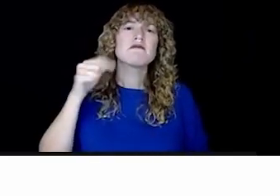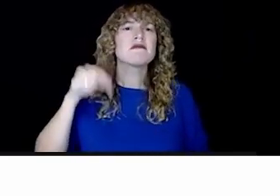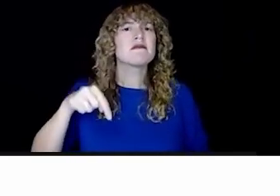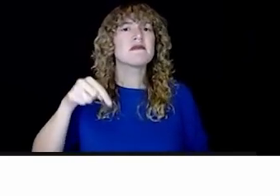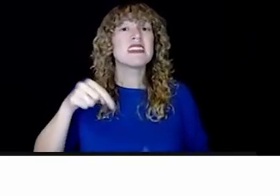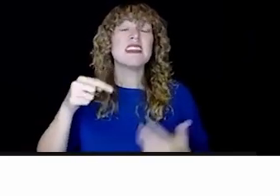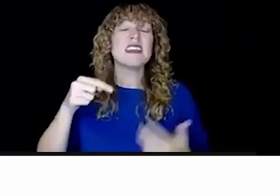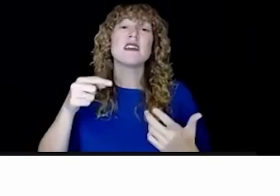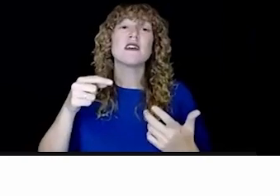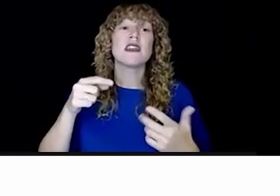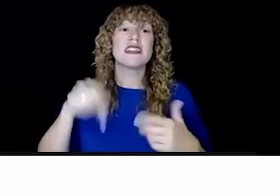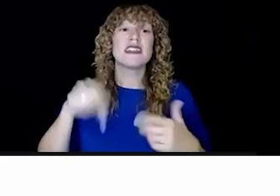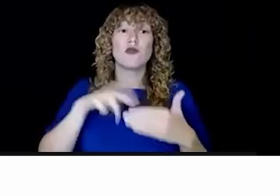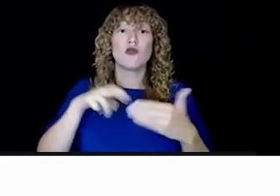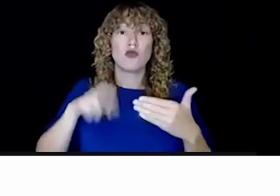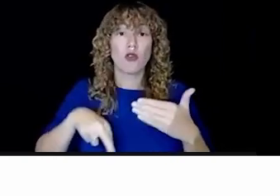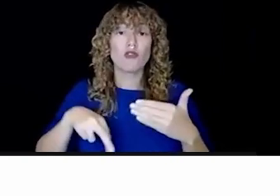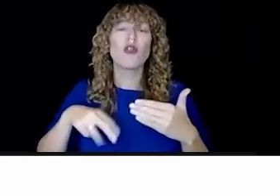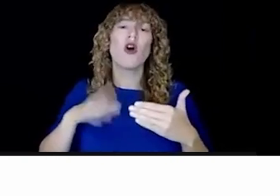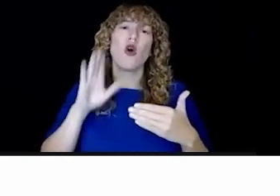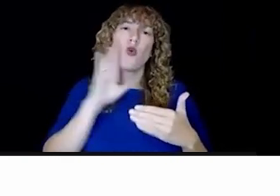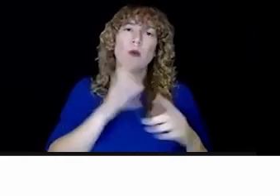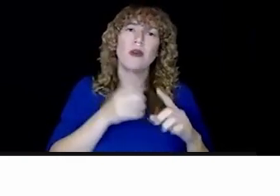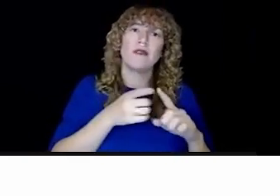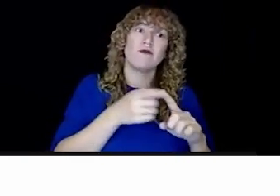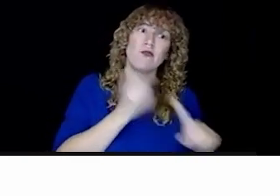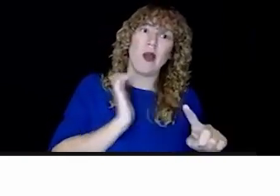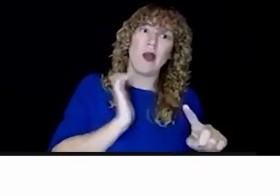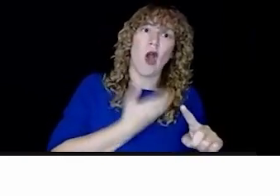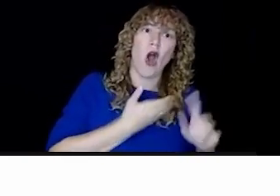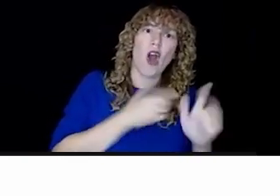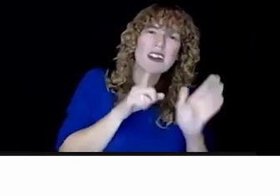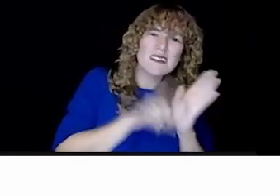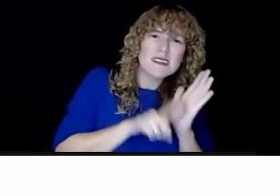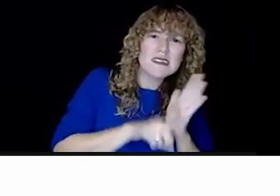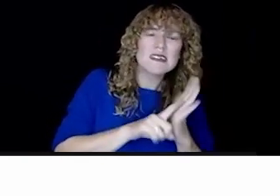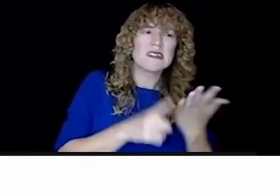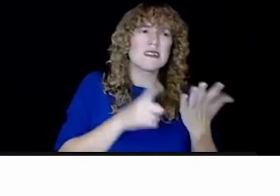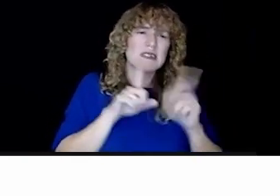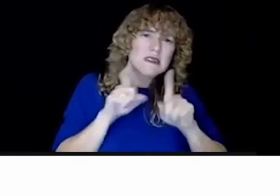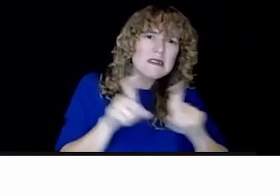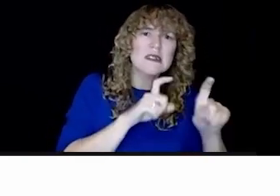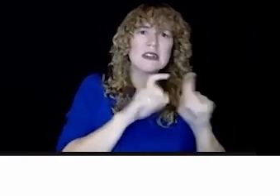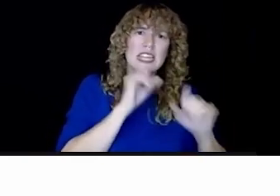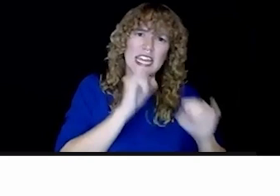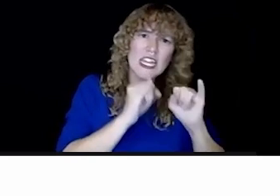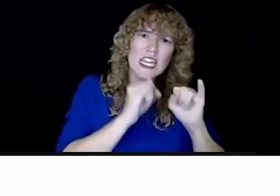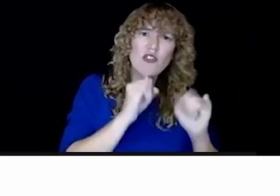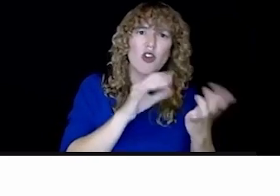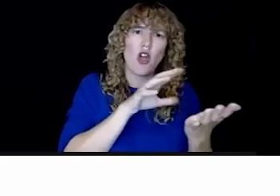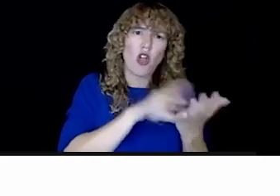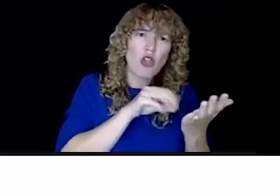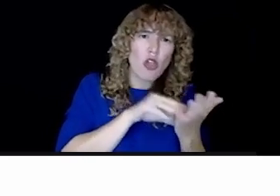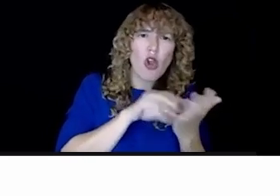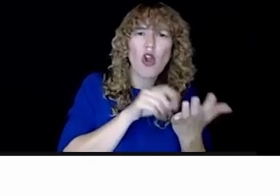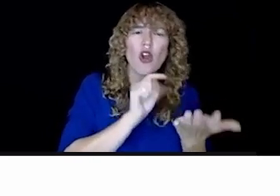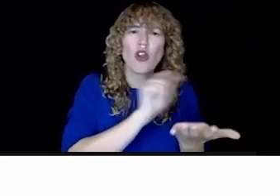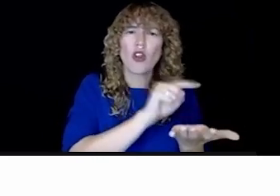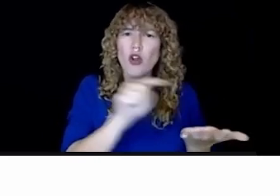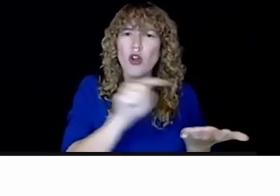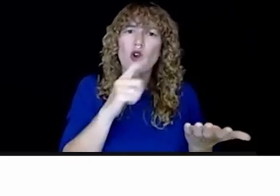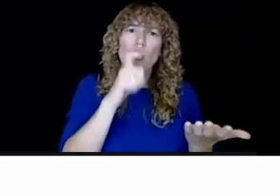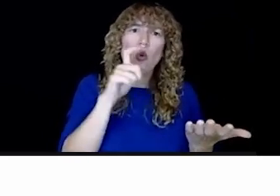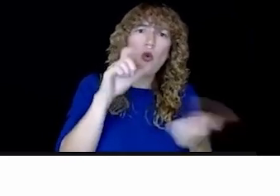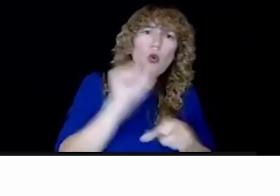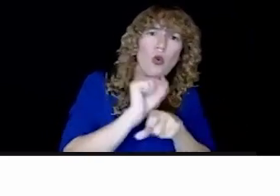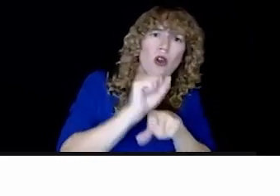the early phases of our project from travelers with lived experience, as well as employees that work for airlines, airports,